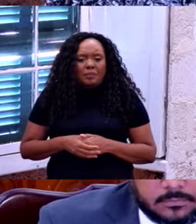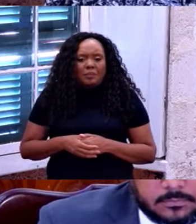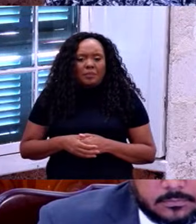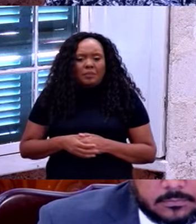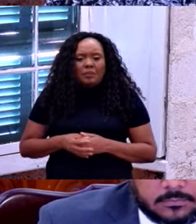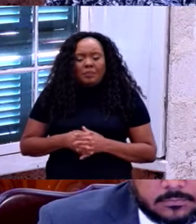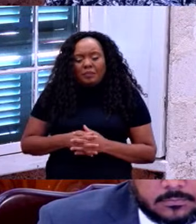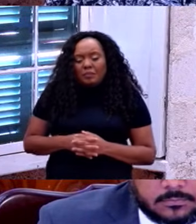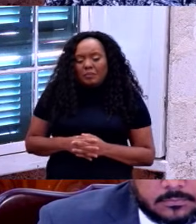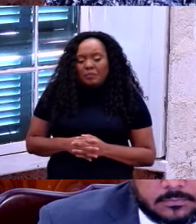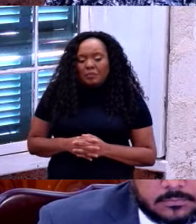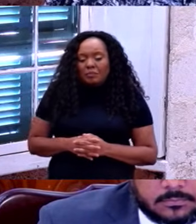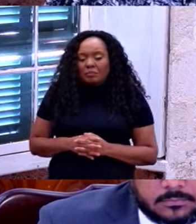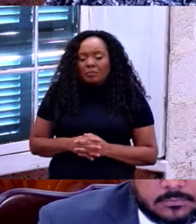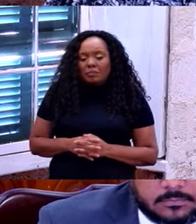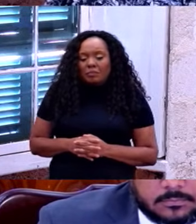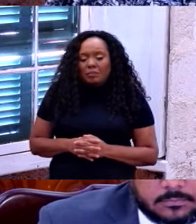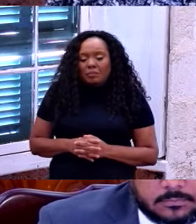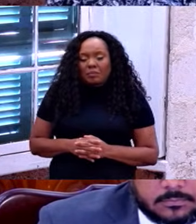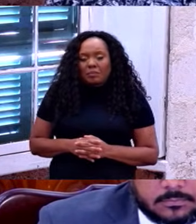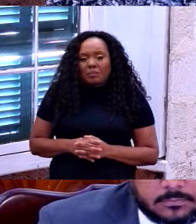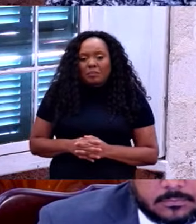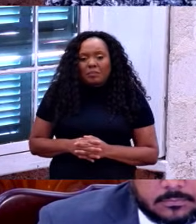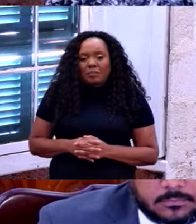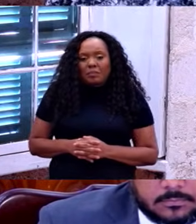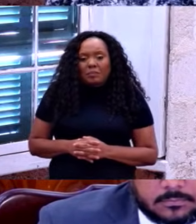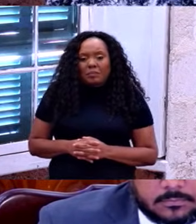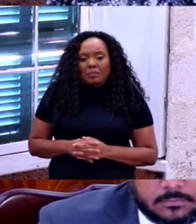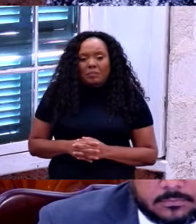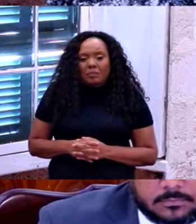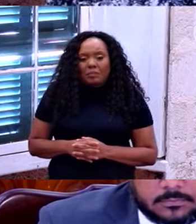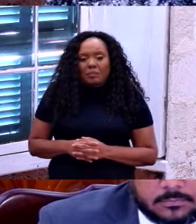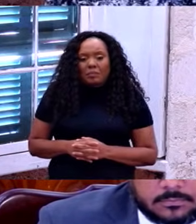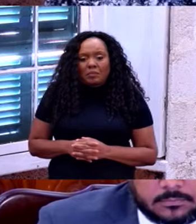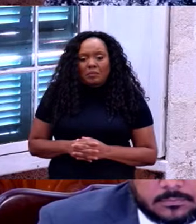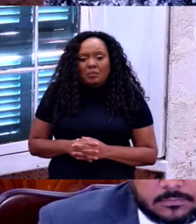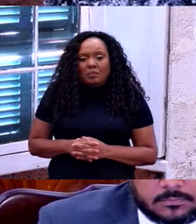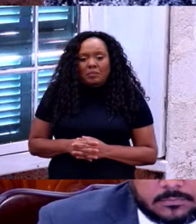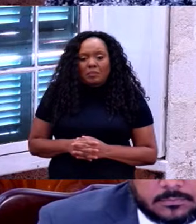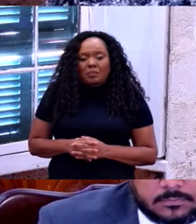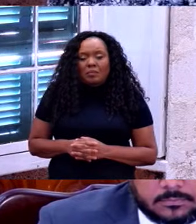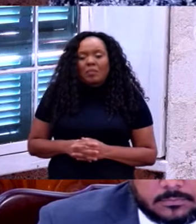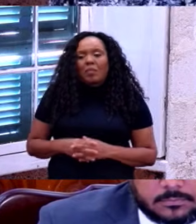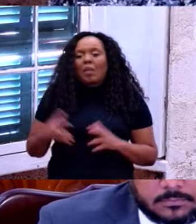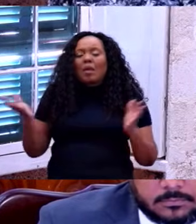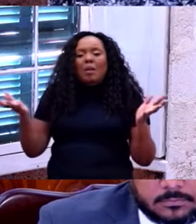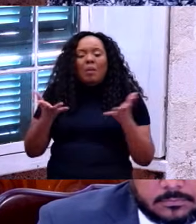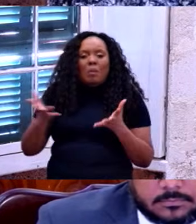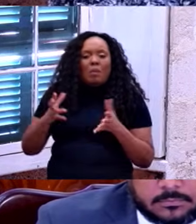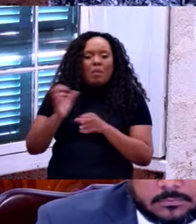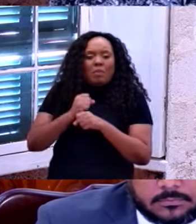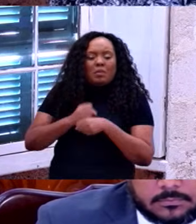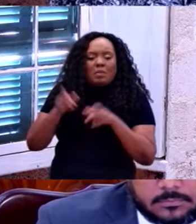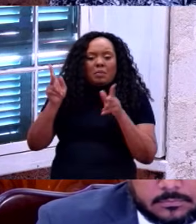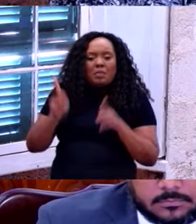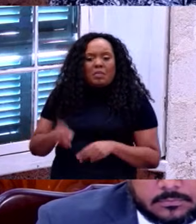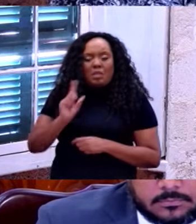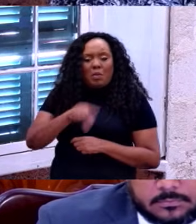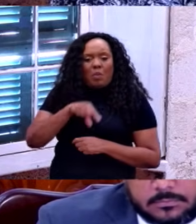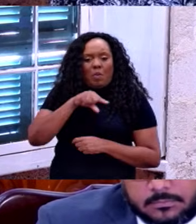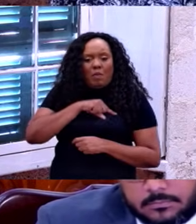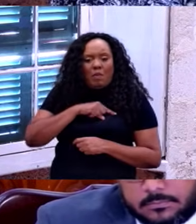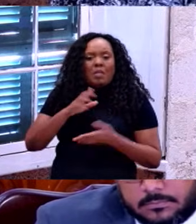a member of the House of Assembly or the Senate can a person be qualified to be the Speaker, this independent Speaker,